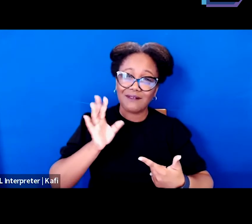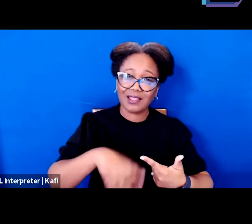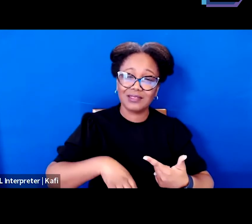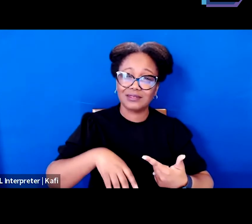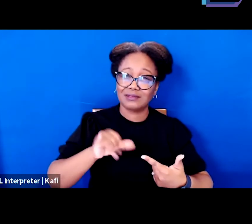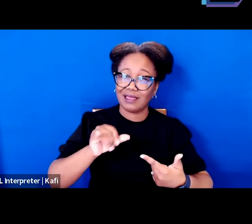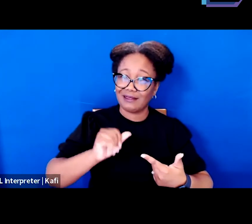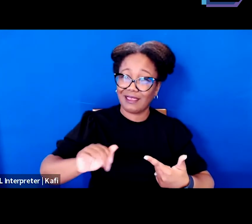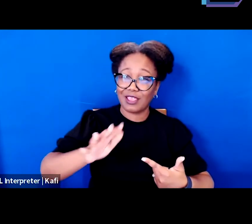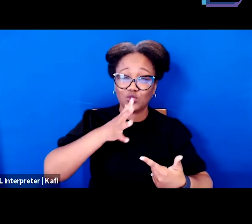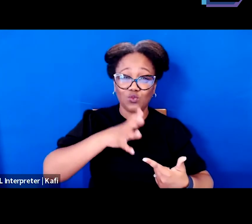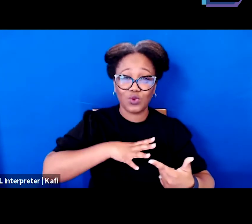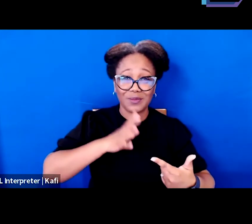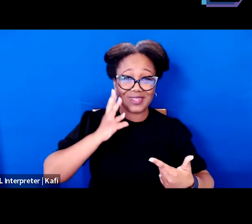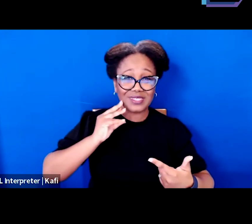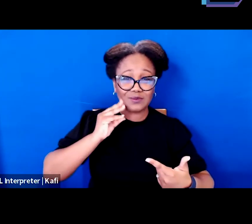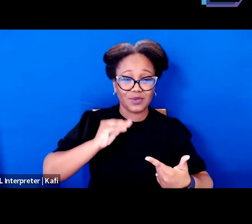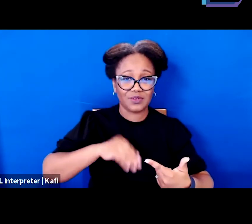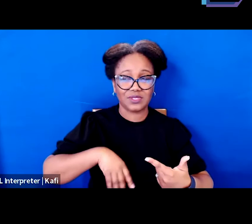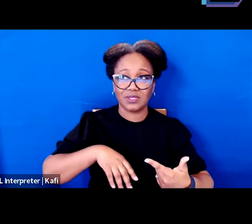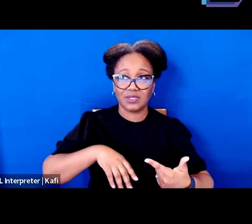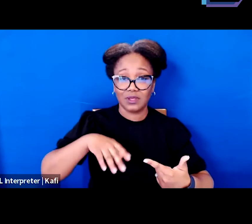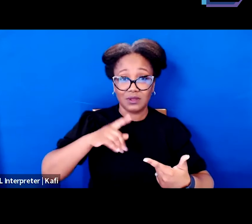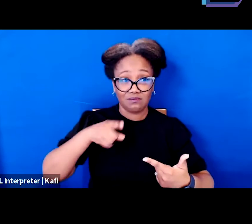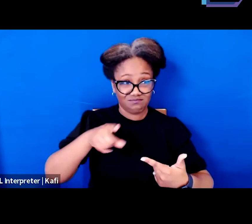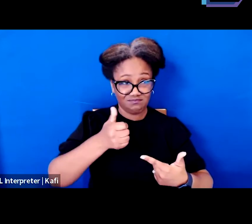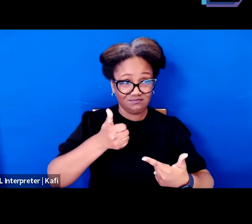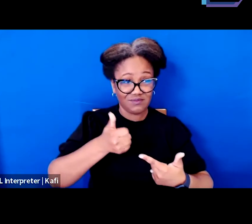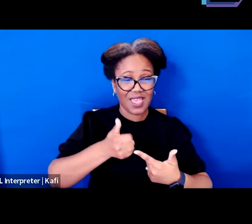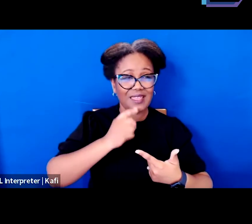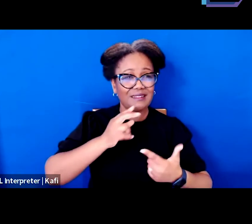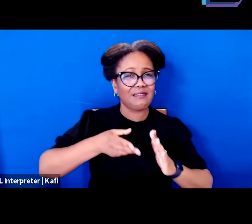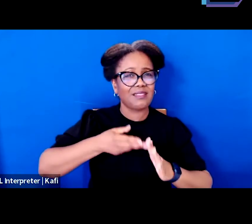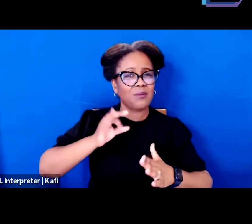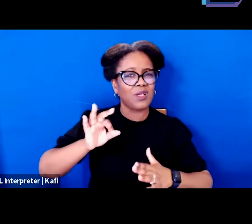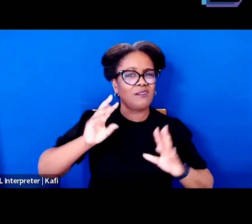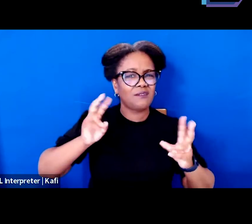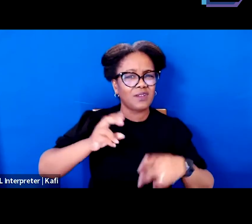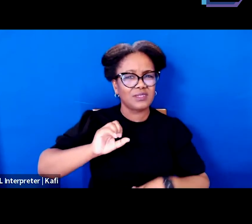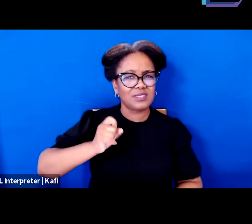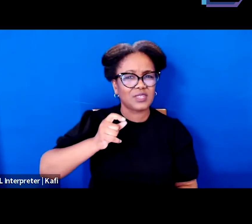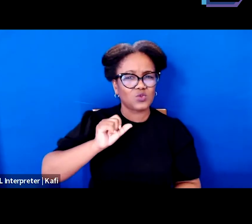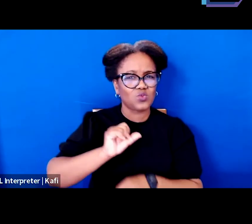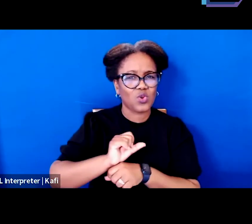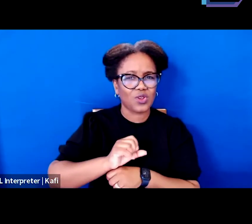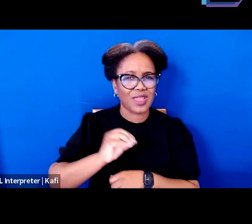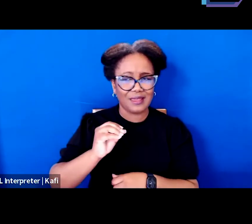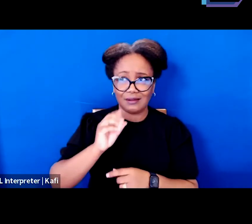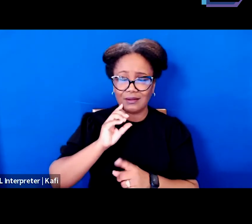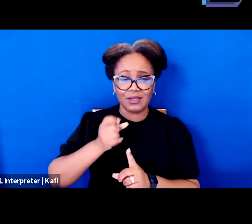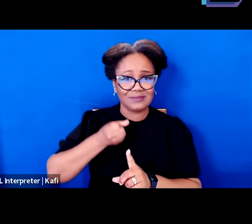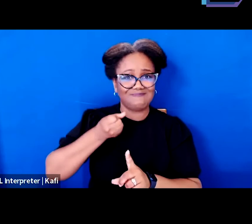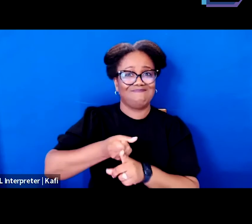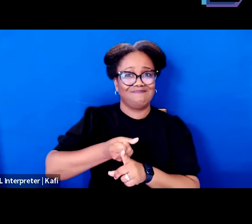well as sex work and the disposability of Asian women, and how it's not just interpersonal. We have to look at wars